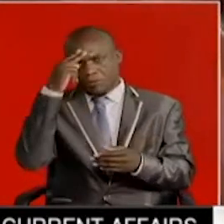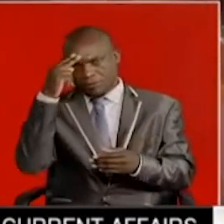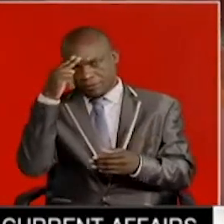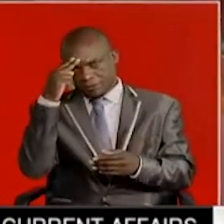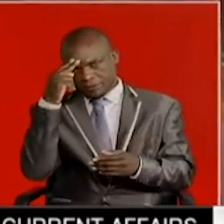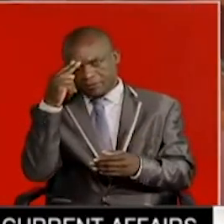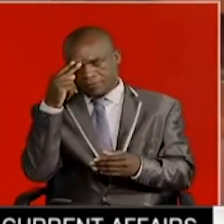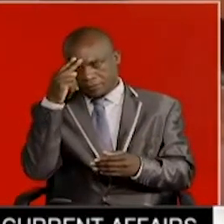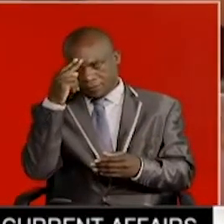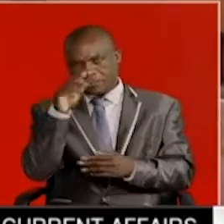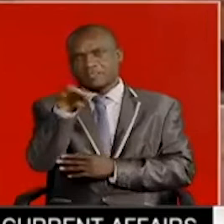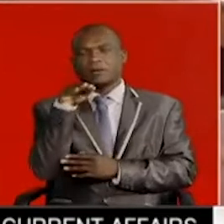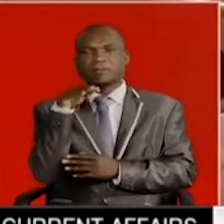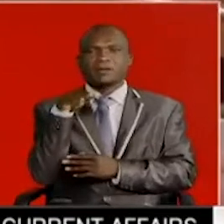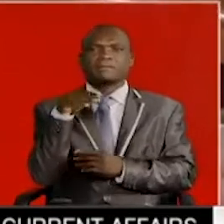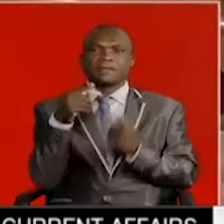are